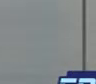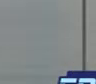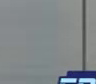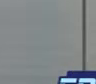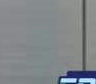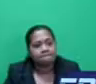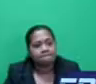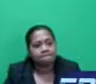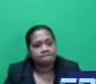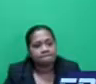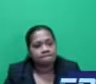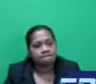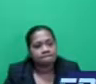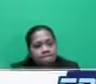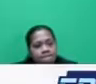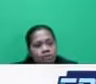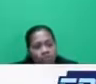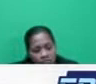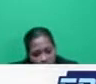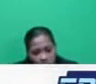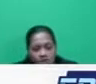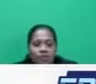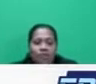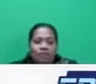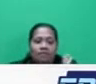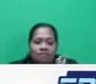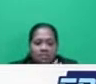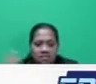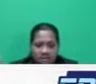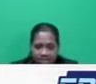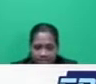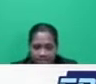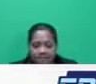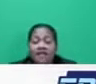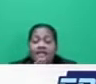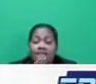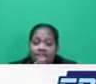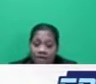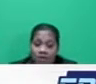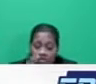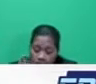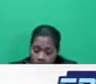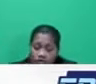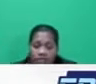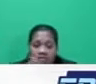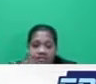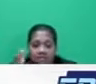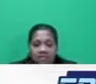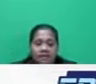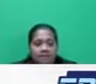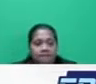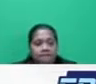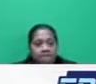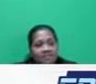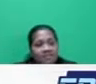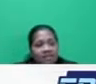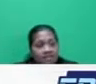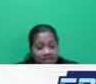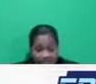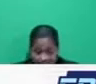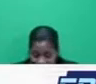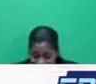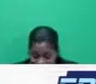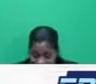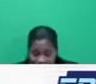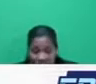He adds that the government has done its part and says he couldn't attend the funeral as he was scheduled to visit islands that were affected by